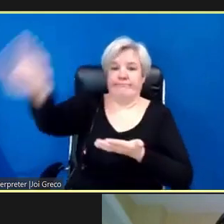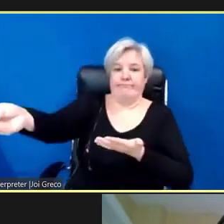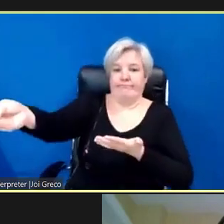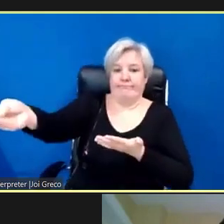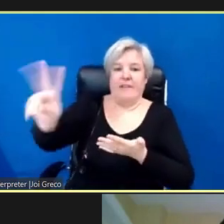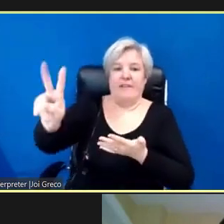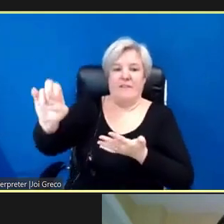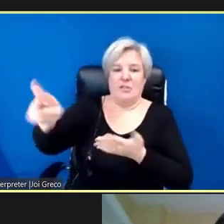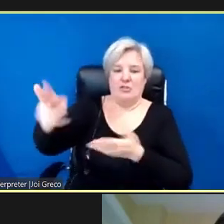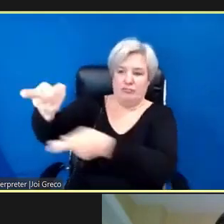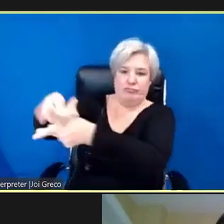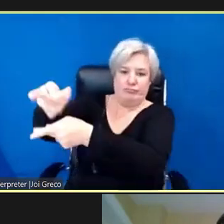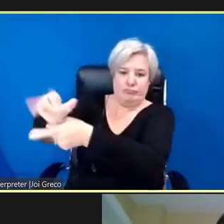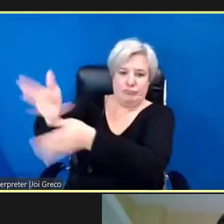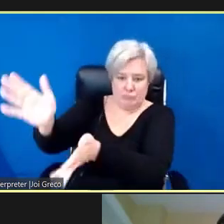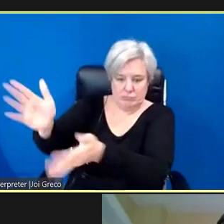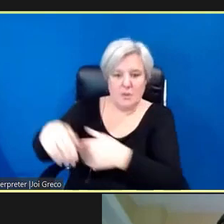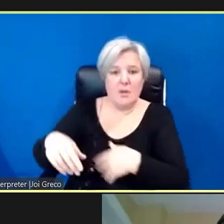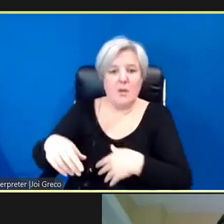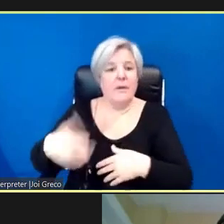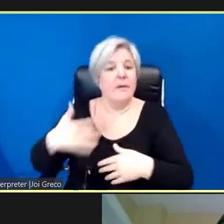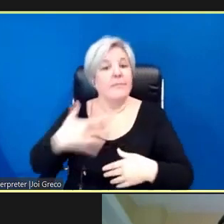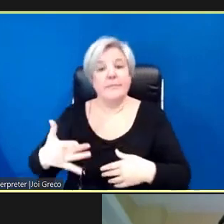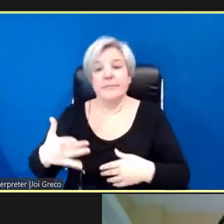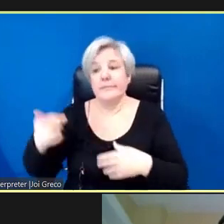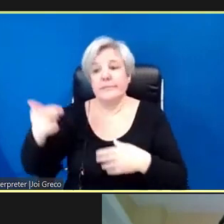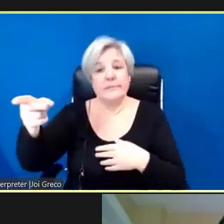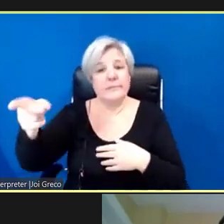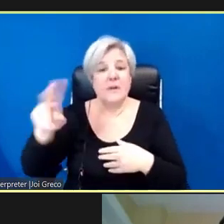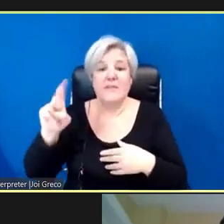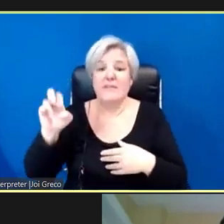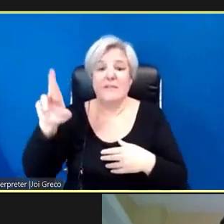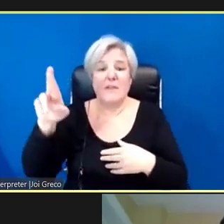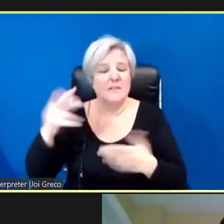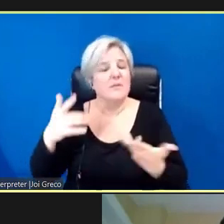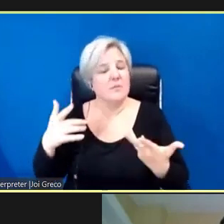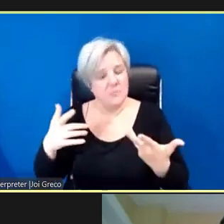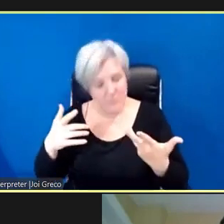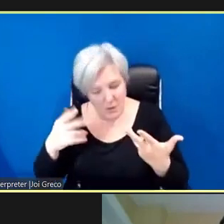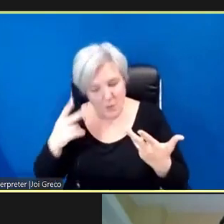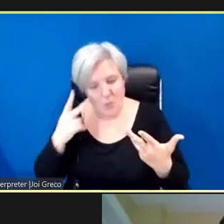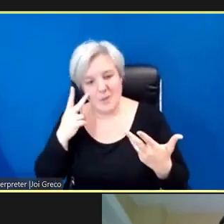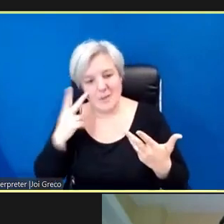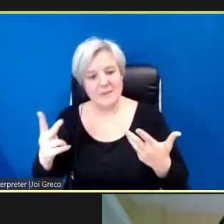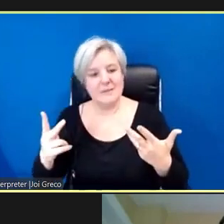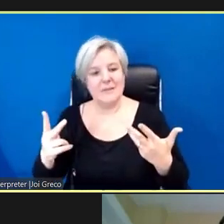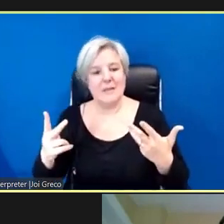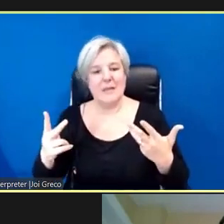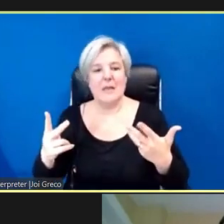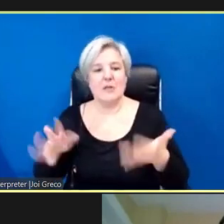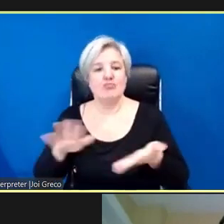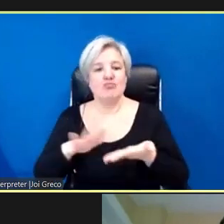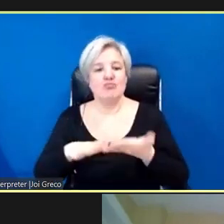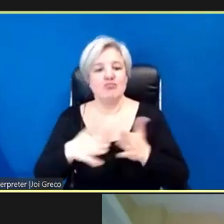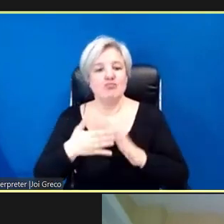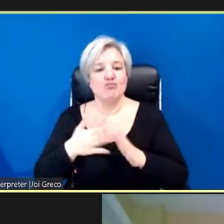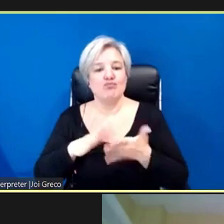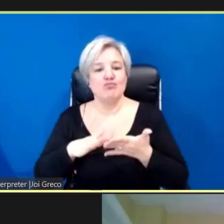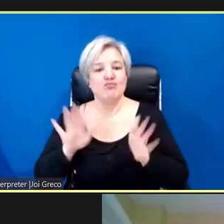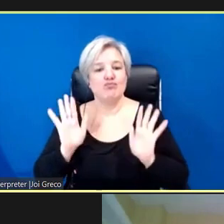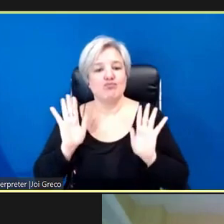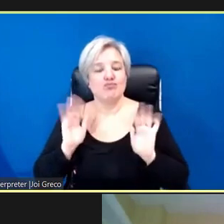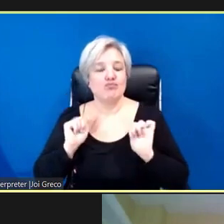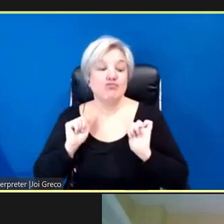the vendor, and most often it's more common that they just sort of wipe their hands and say,